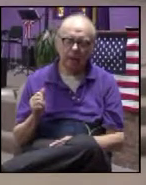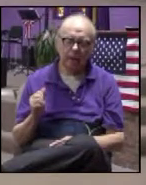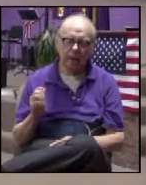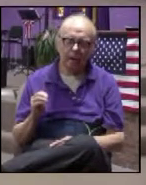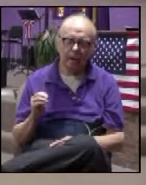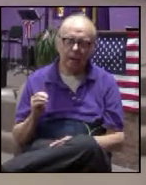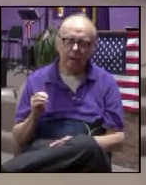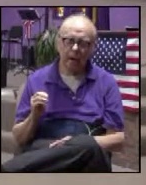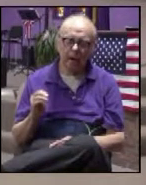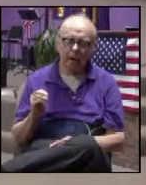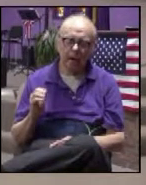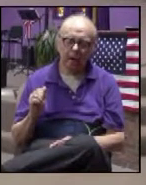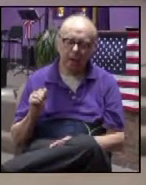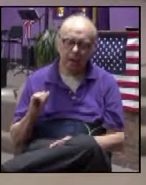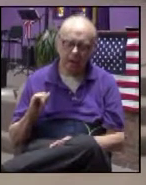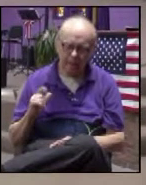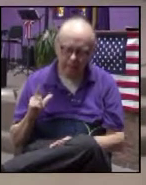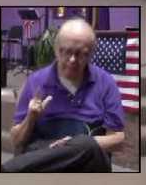G-A-M-A-I-L-E-L.